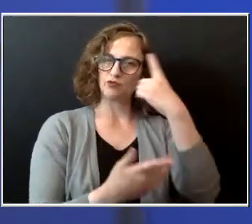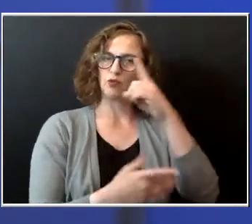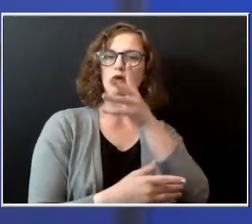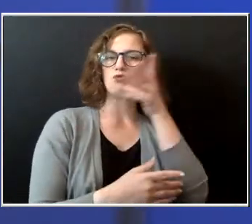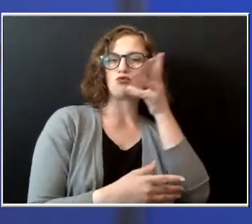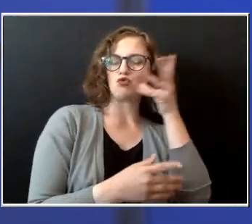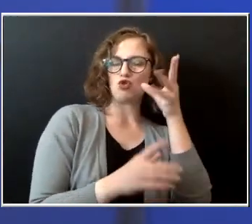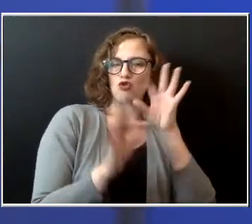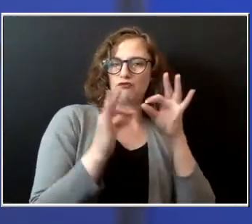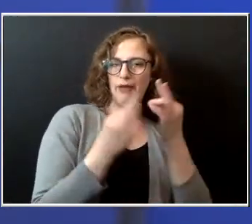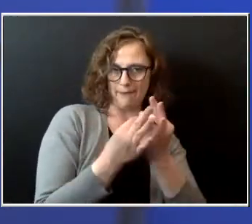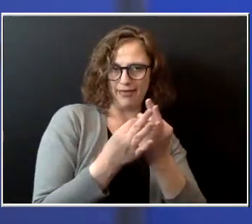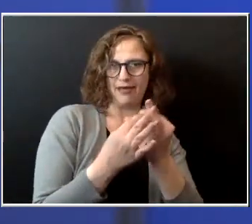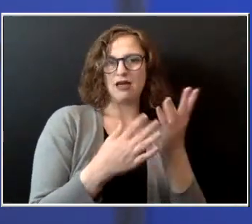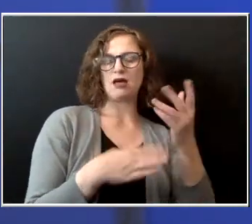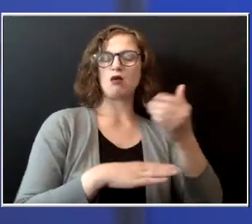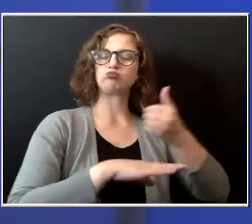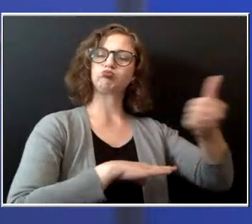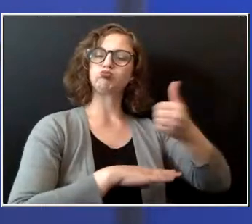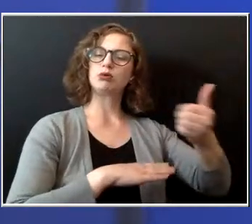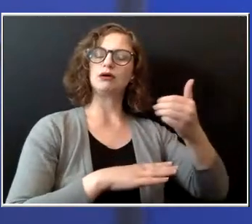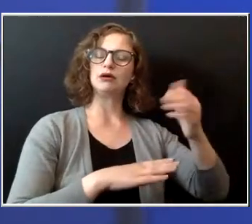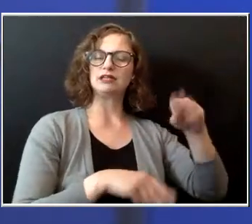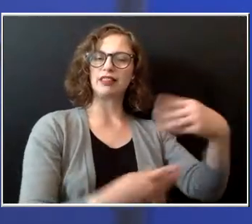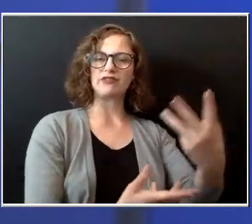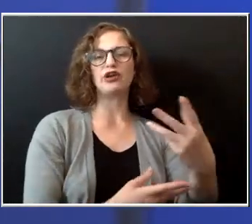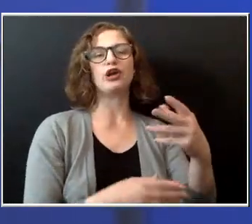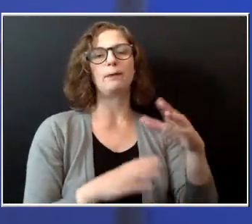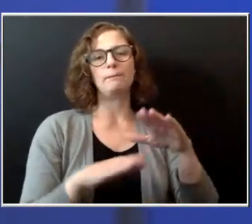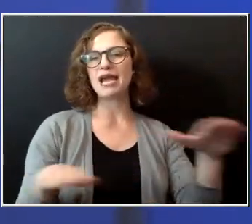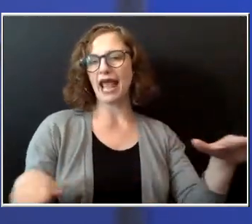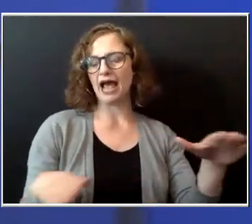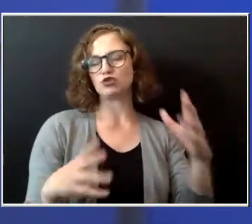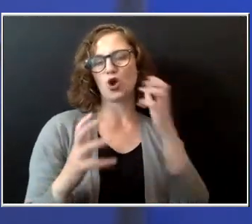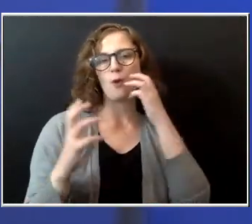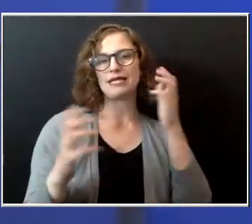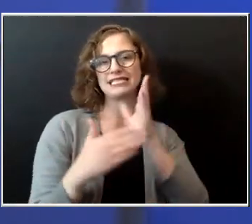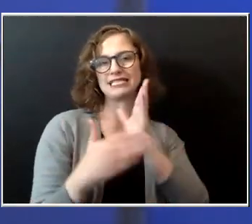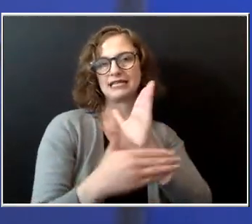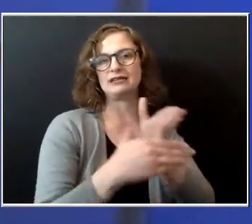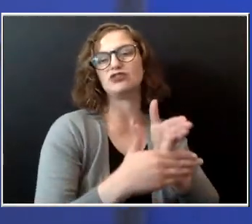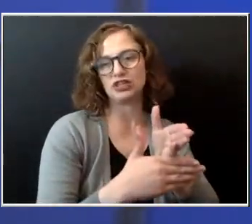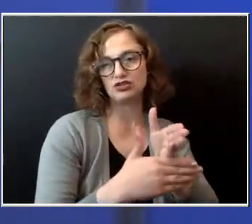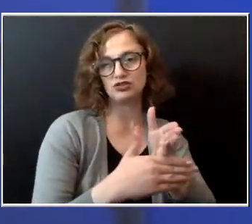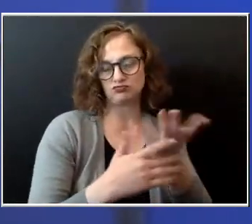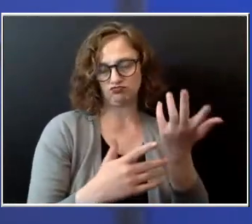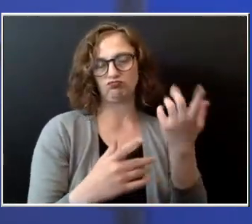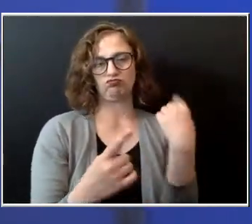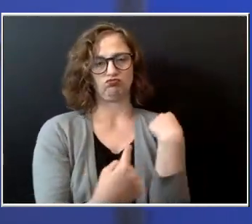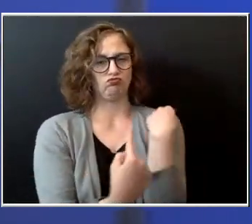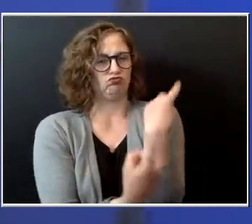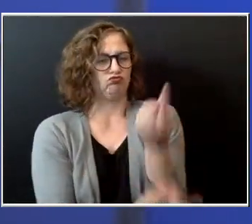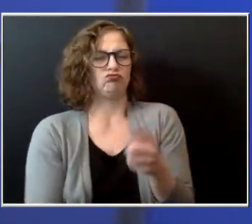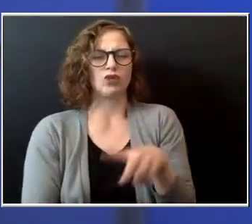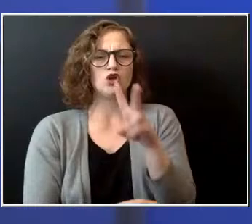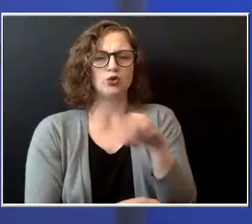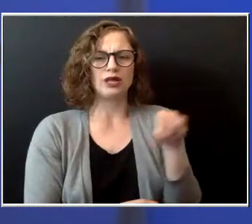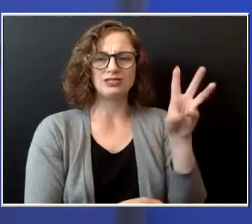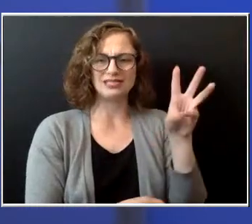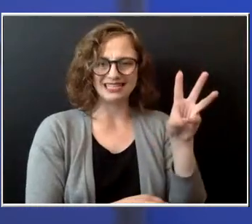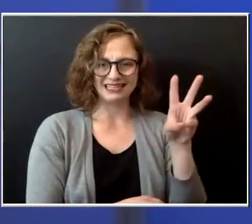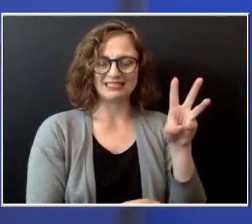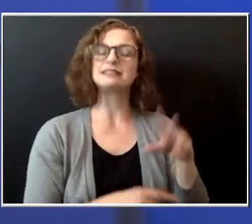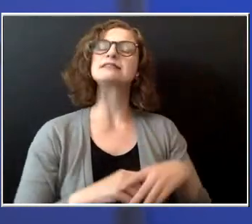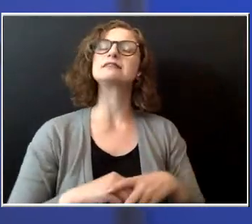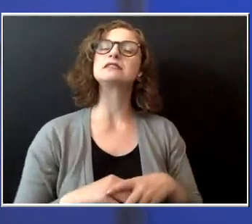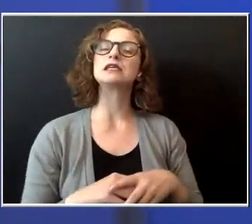obesity intervention. We have been doing that program since about 2006. It's always included parents because parents